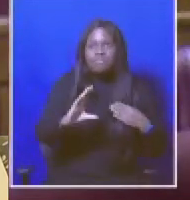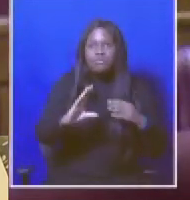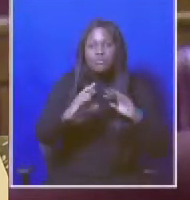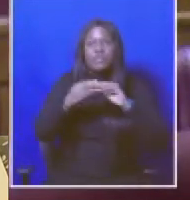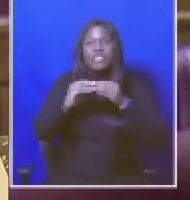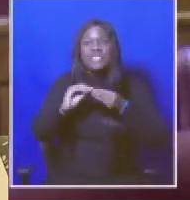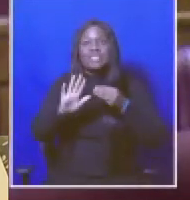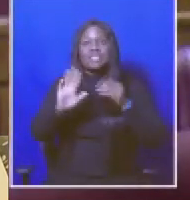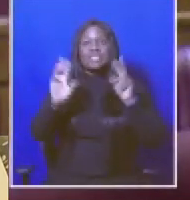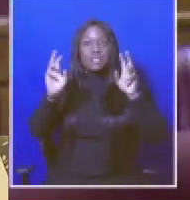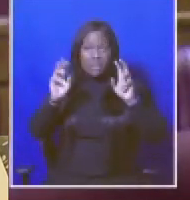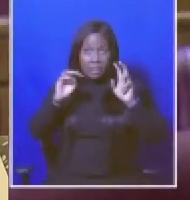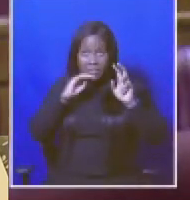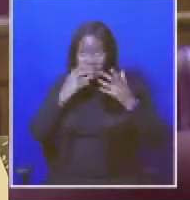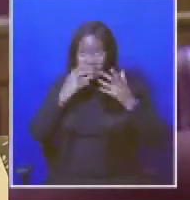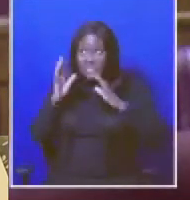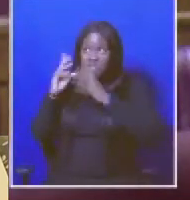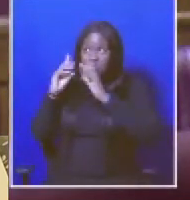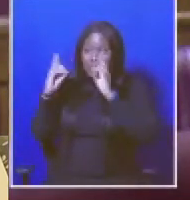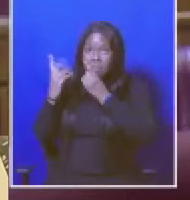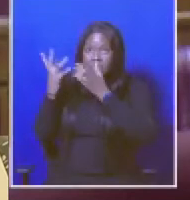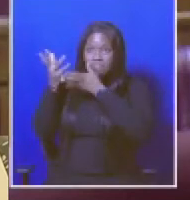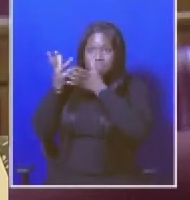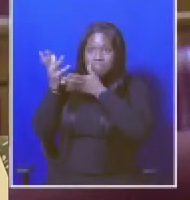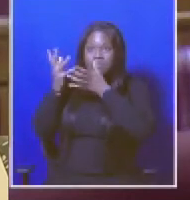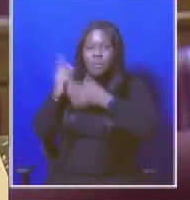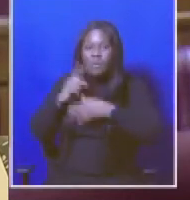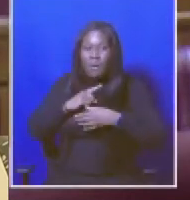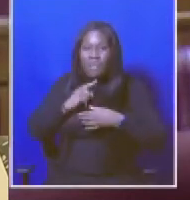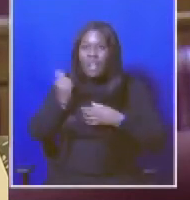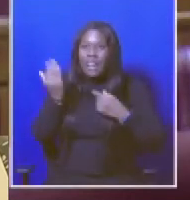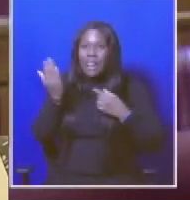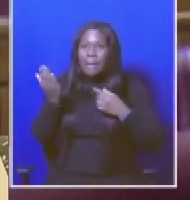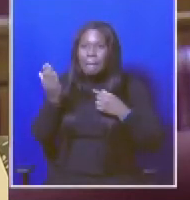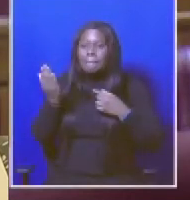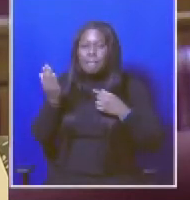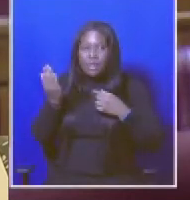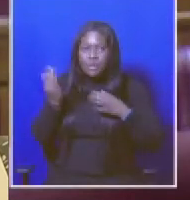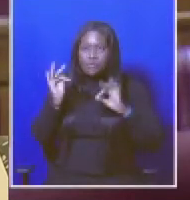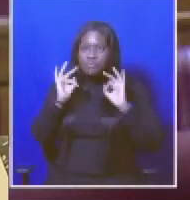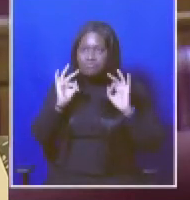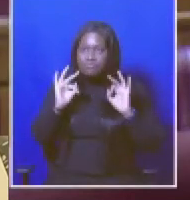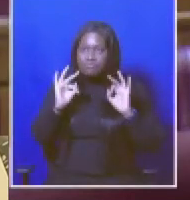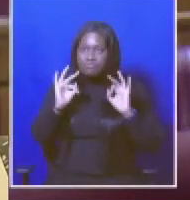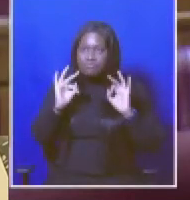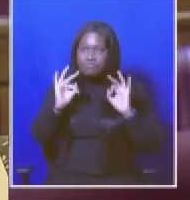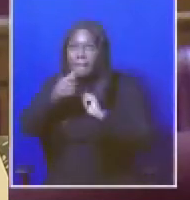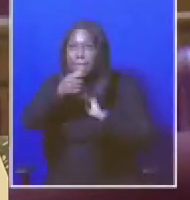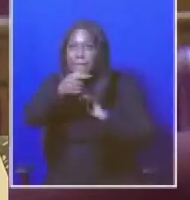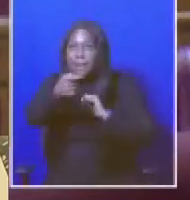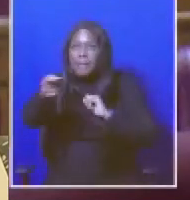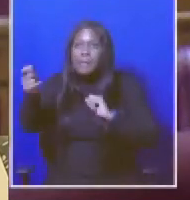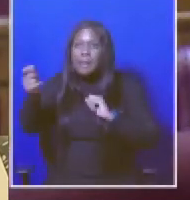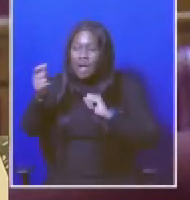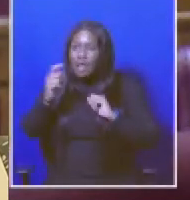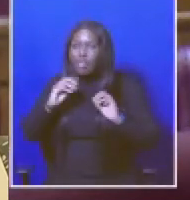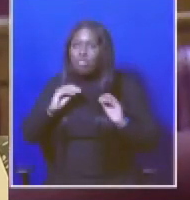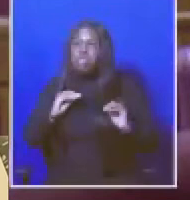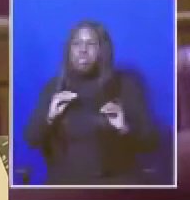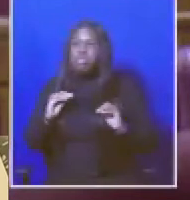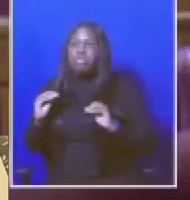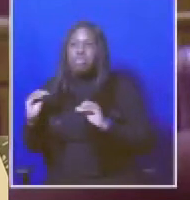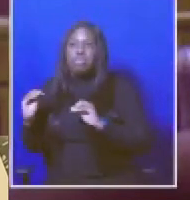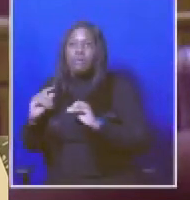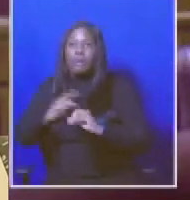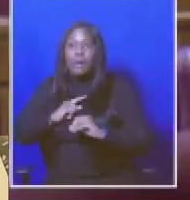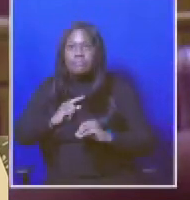full details of why the settlement of these claims has been delayed? If so, what steps are you putting